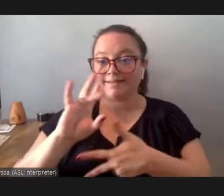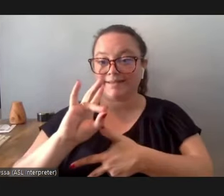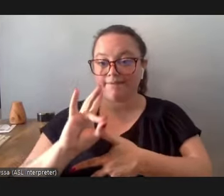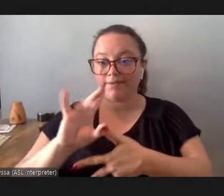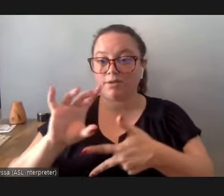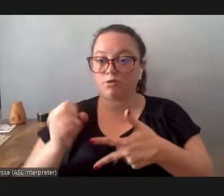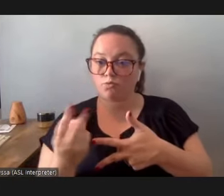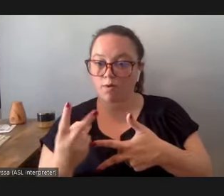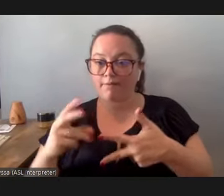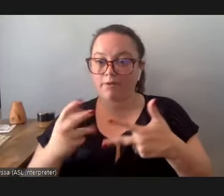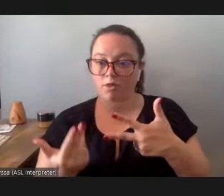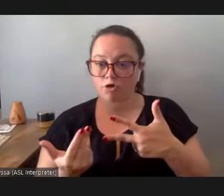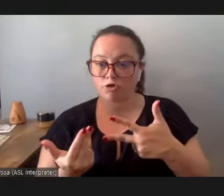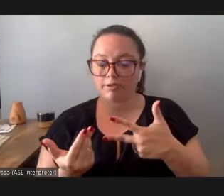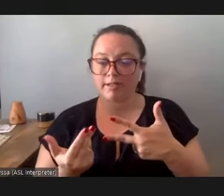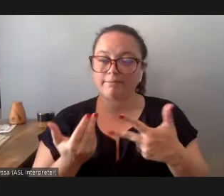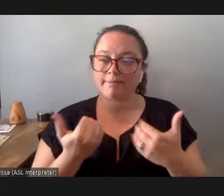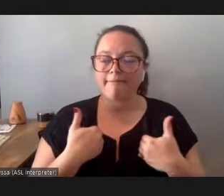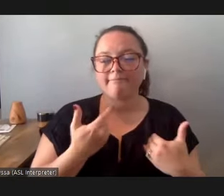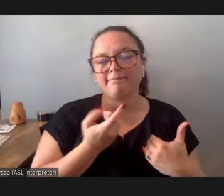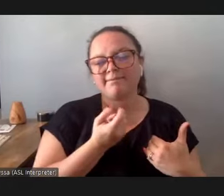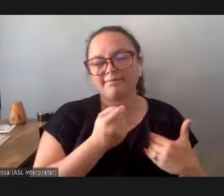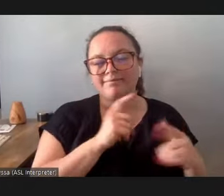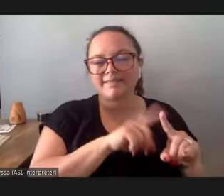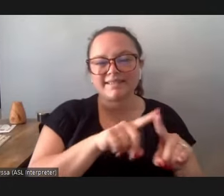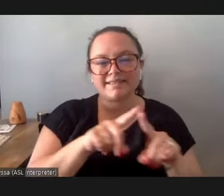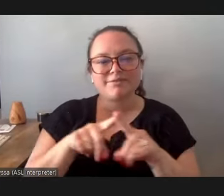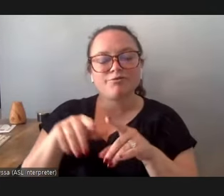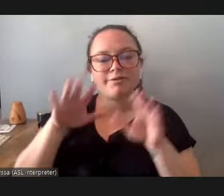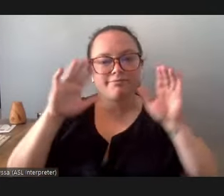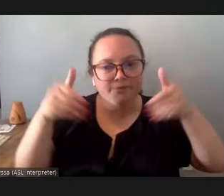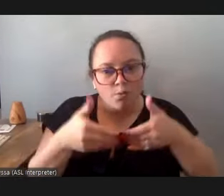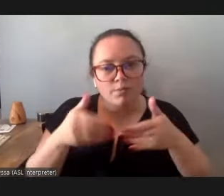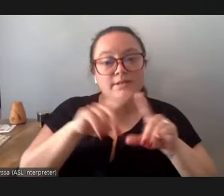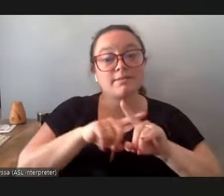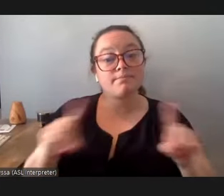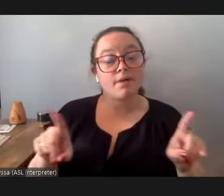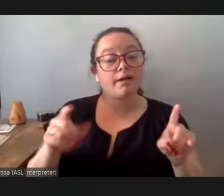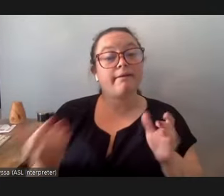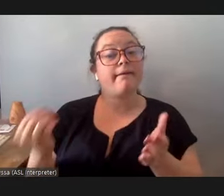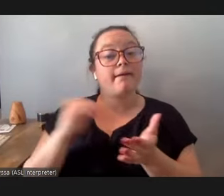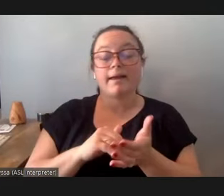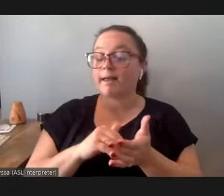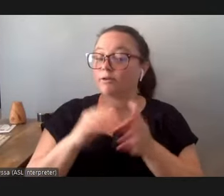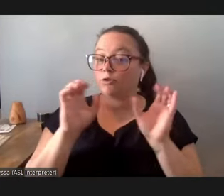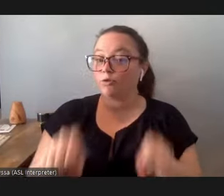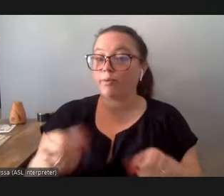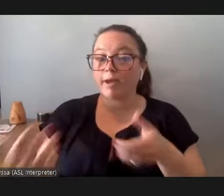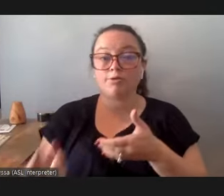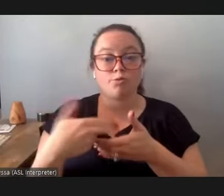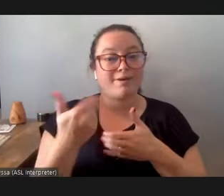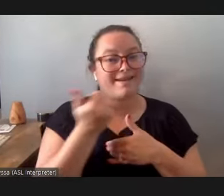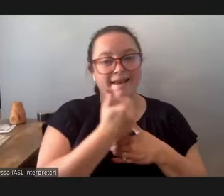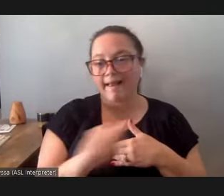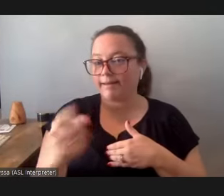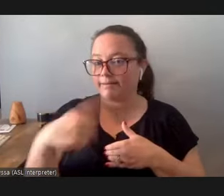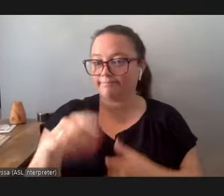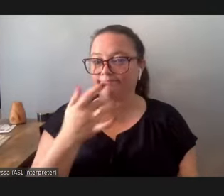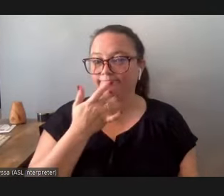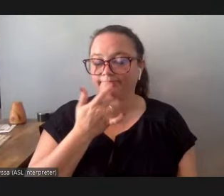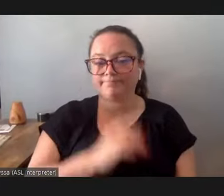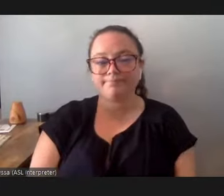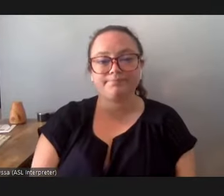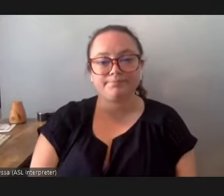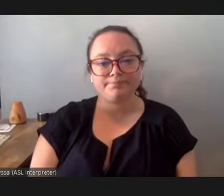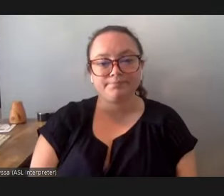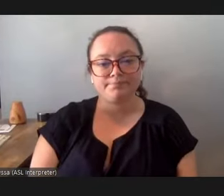slightly different focus areas. But again, as with the public outreach meetings, residents may attend any one of the webinars they would like to. In terms